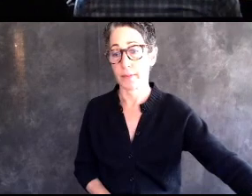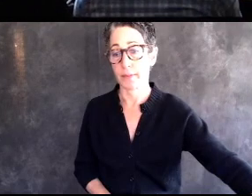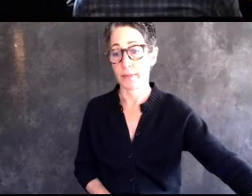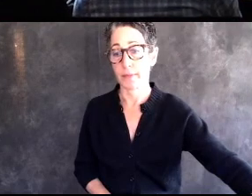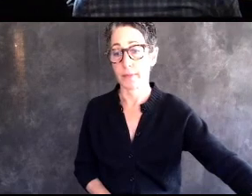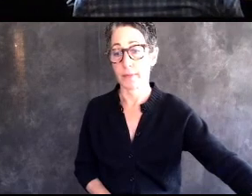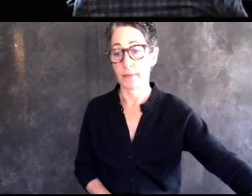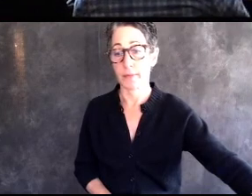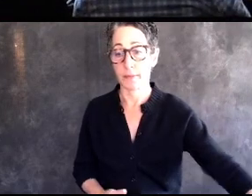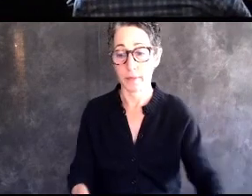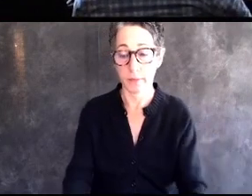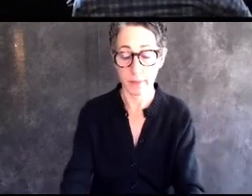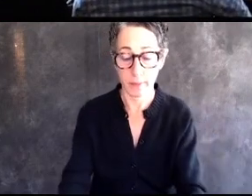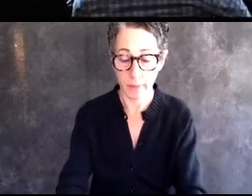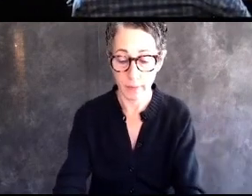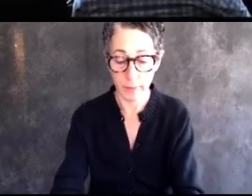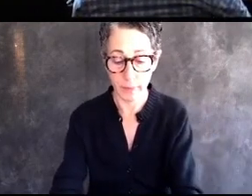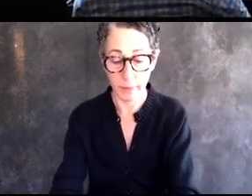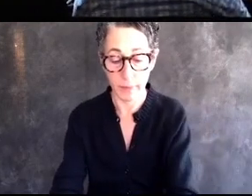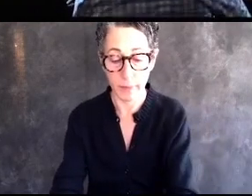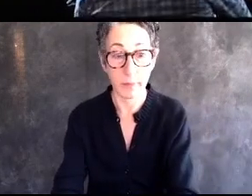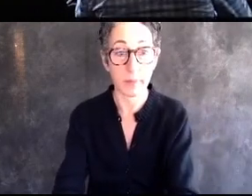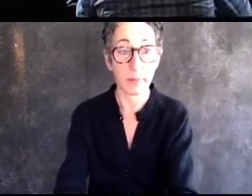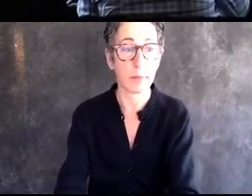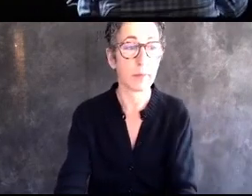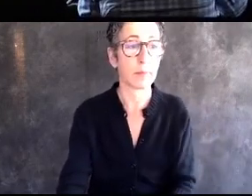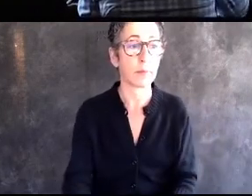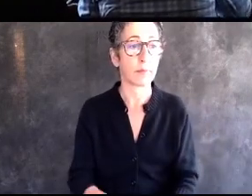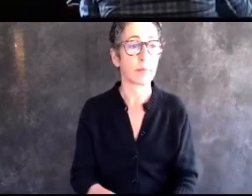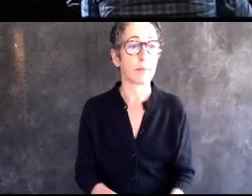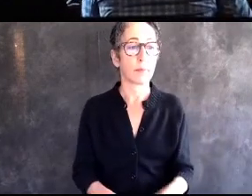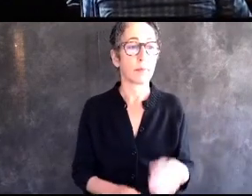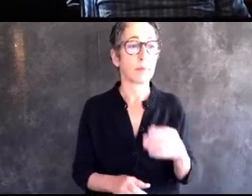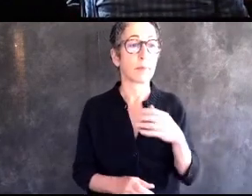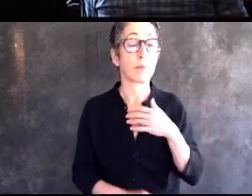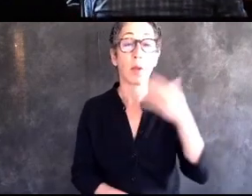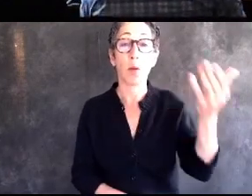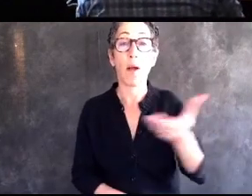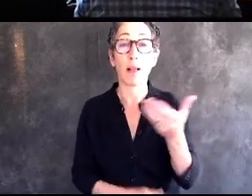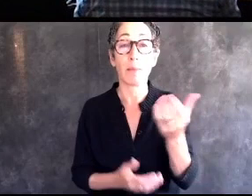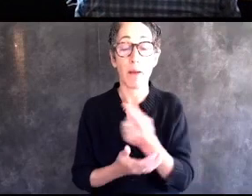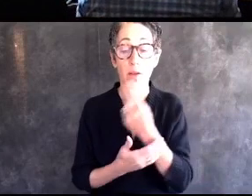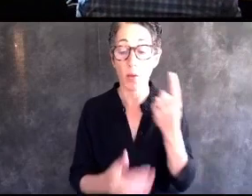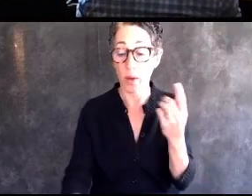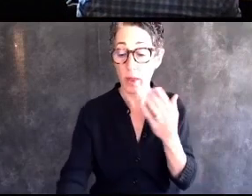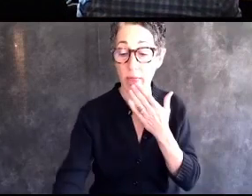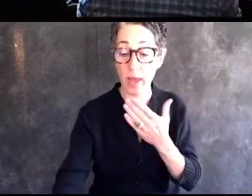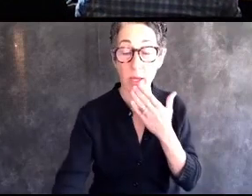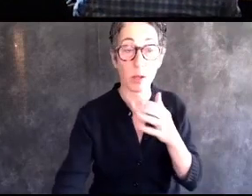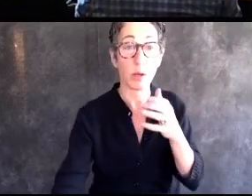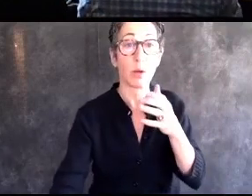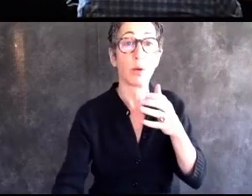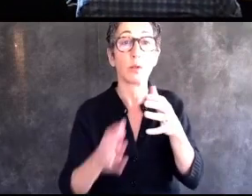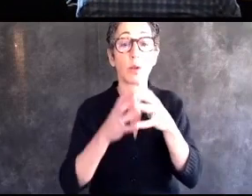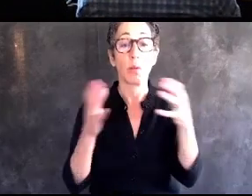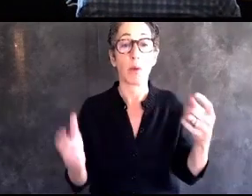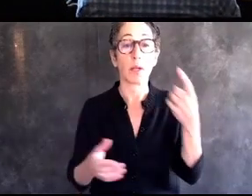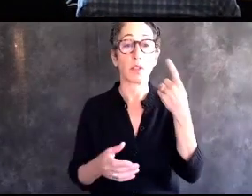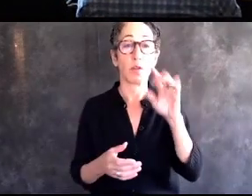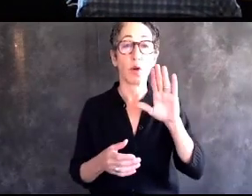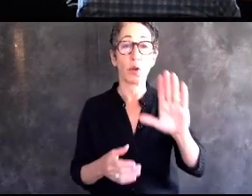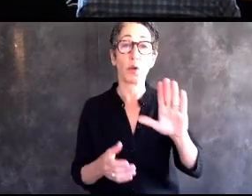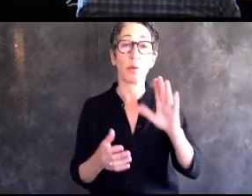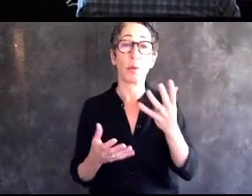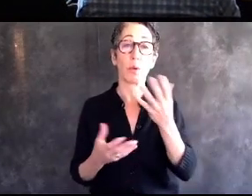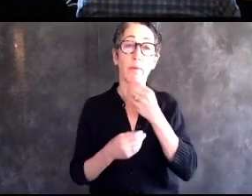Put you next to your coffee, the important place to be. Welcome, everybody, and thank you so much for that kind introduction, and it's wonderful